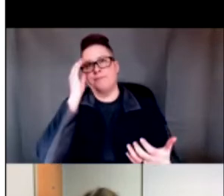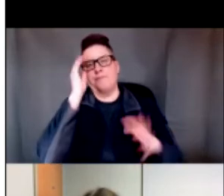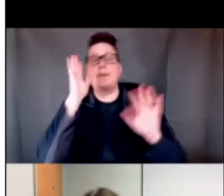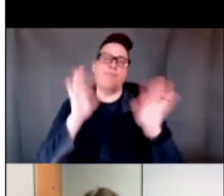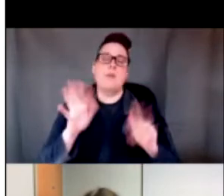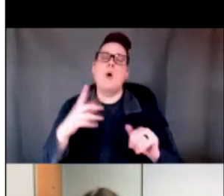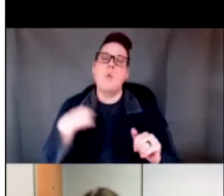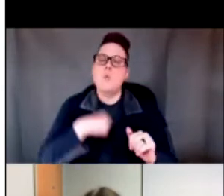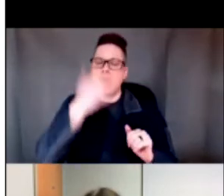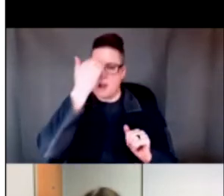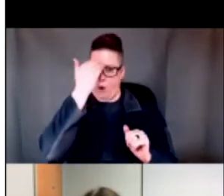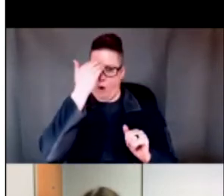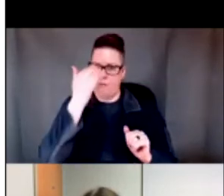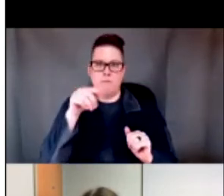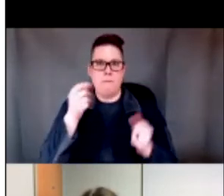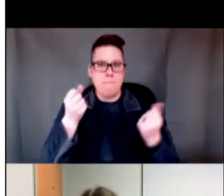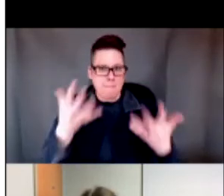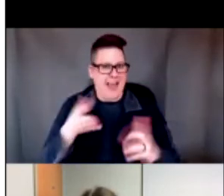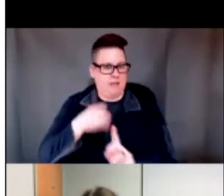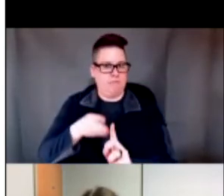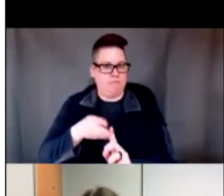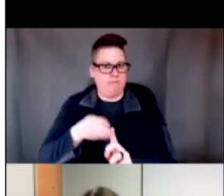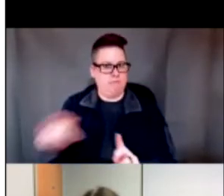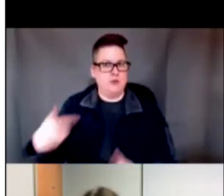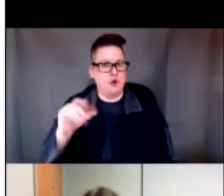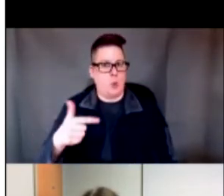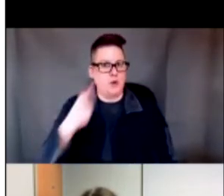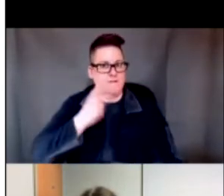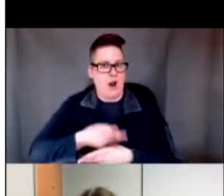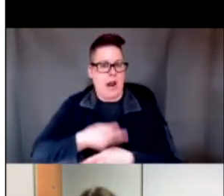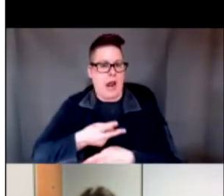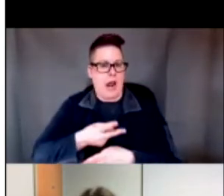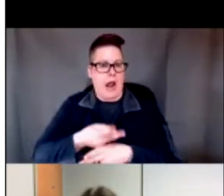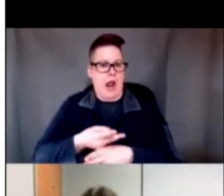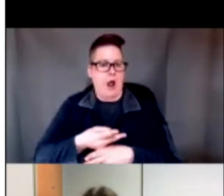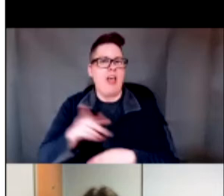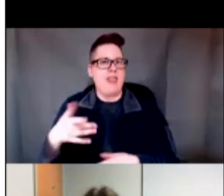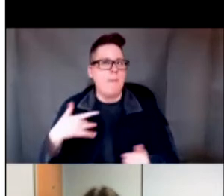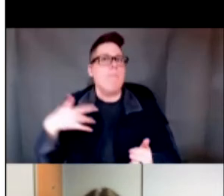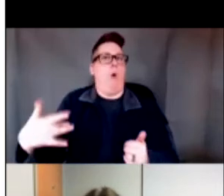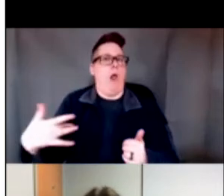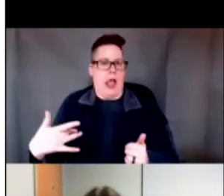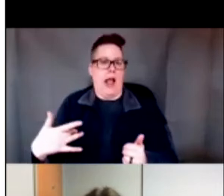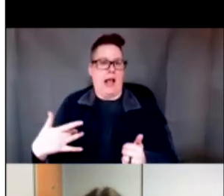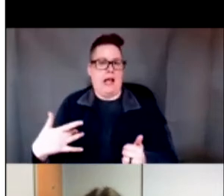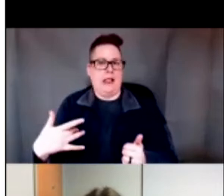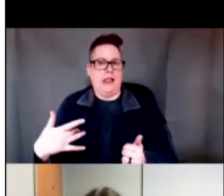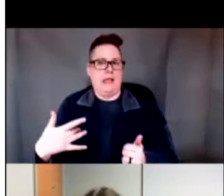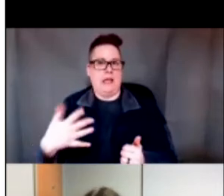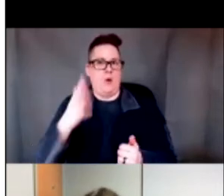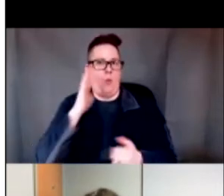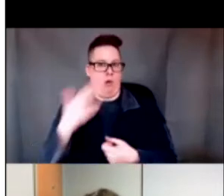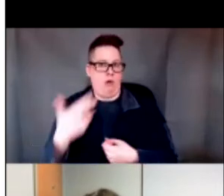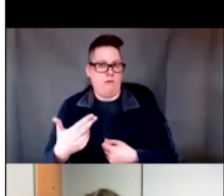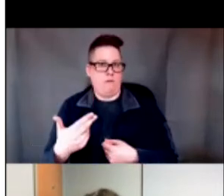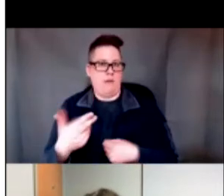that this is where many of them come for care, and they're much more likely to make it into our context here than they are likely